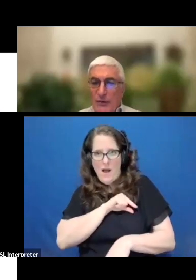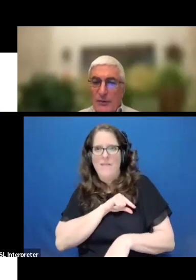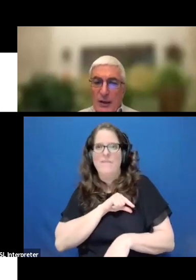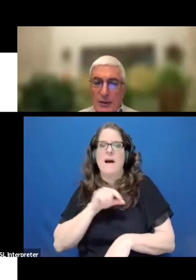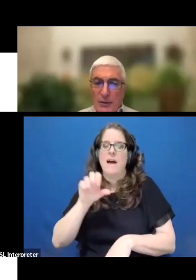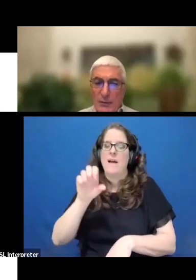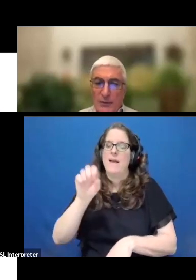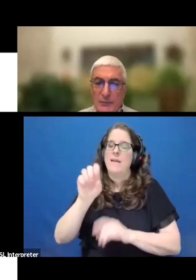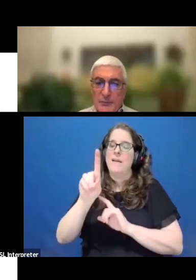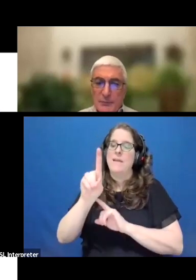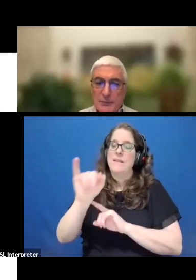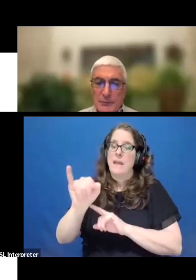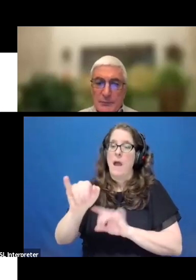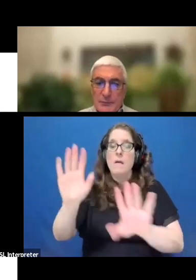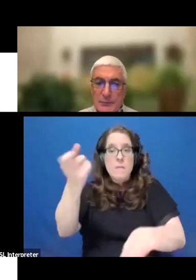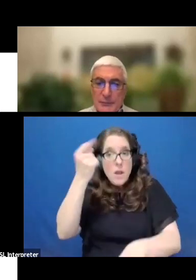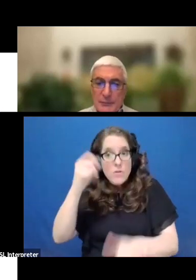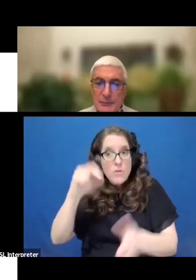necessarily consecutive.